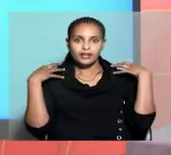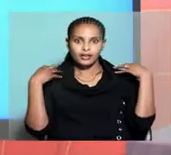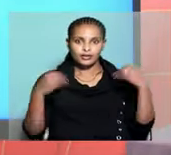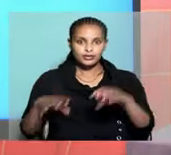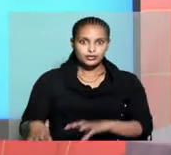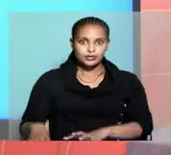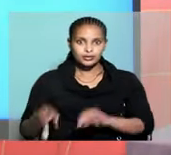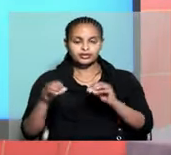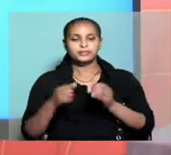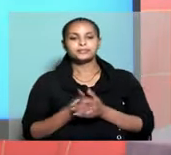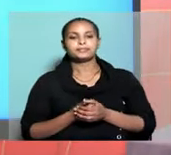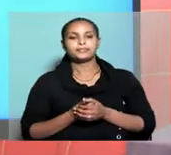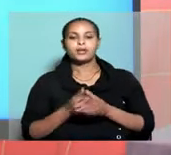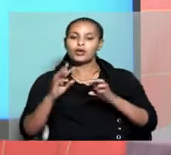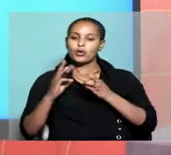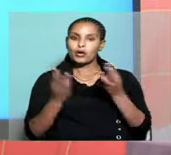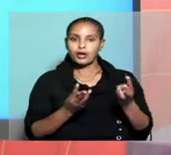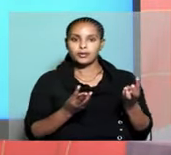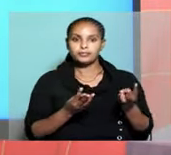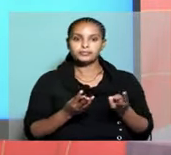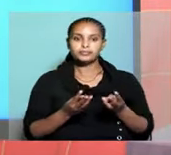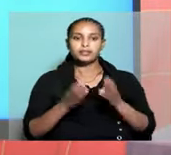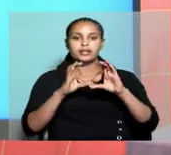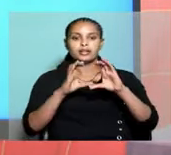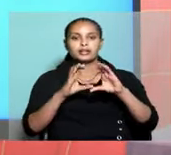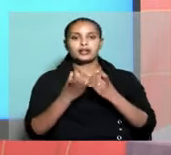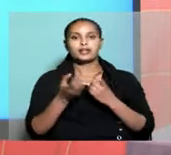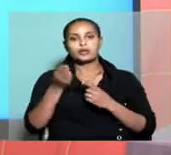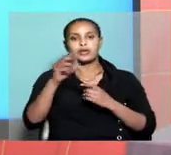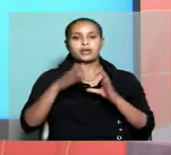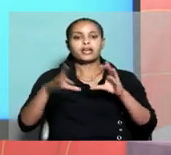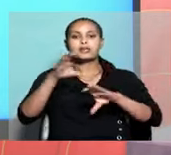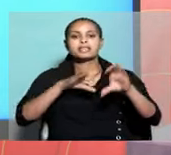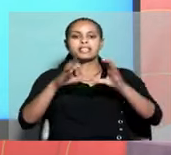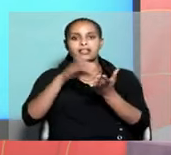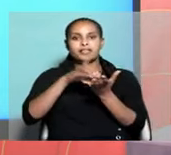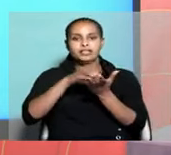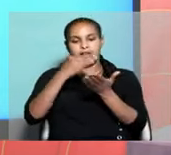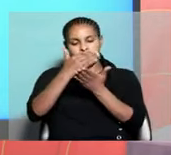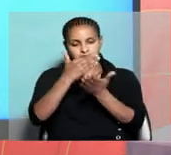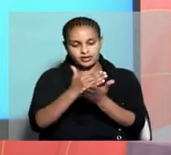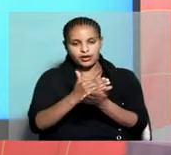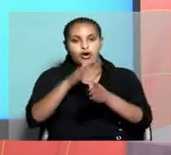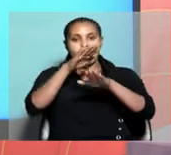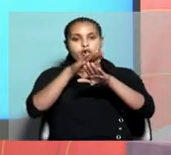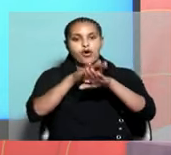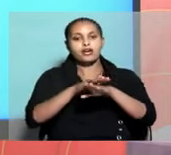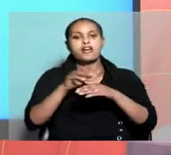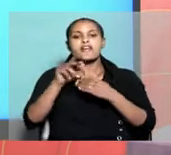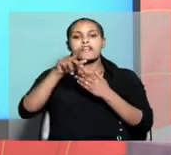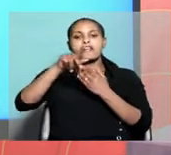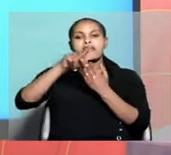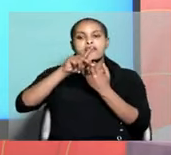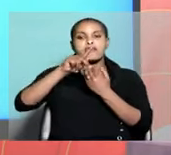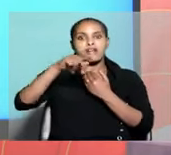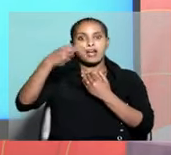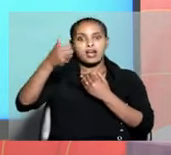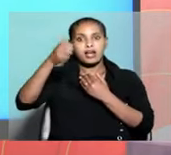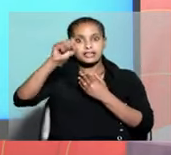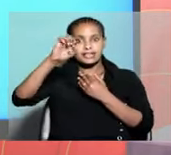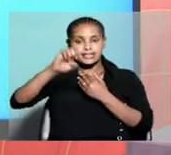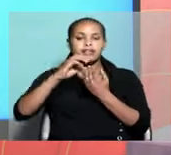Hello students, welcome to grade 12 chemistry revision lesson on phase